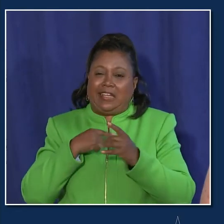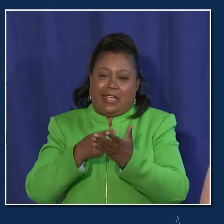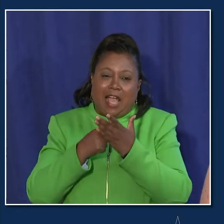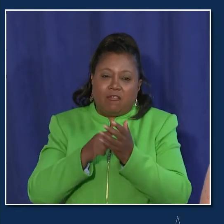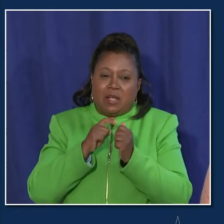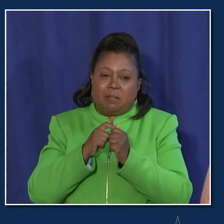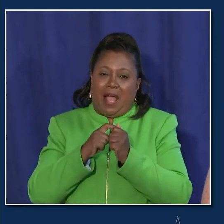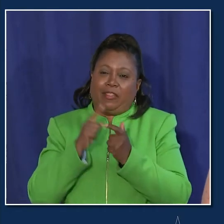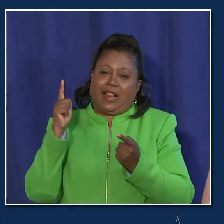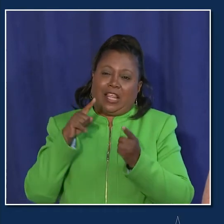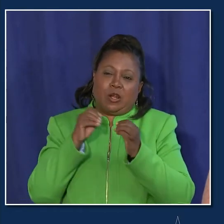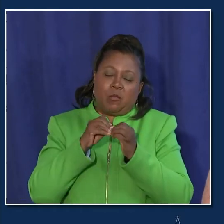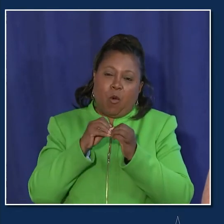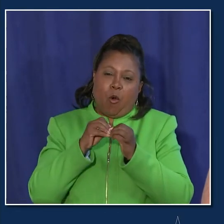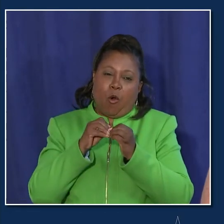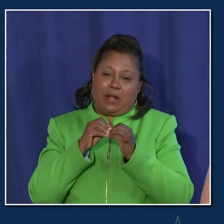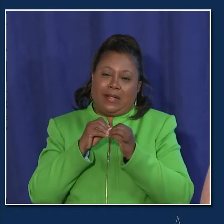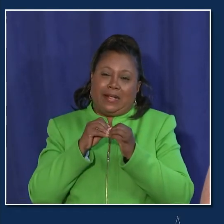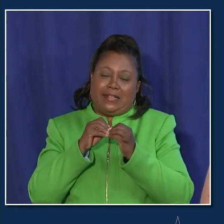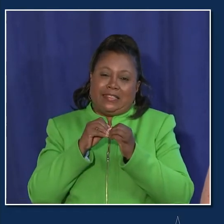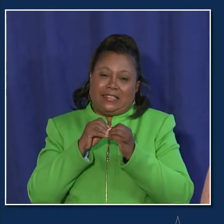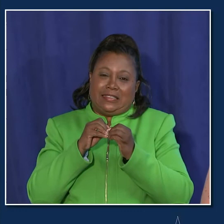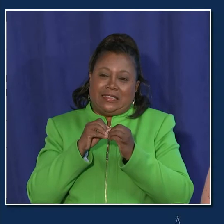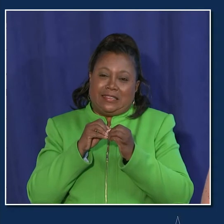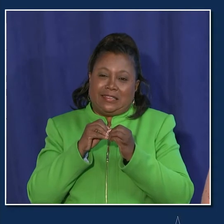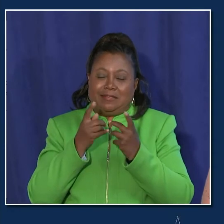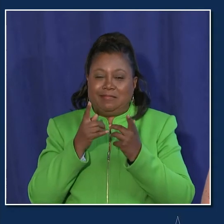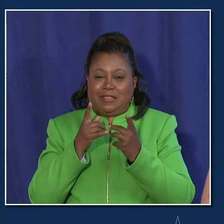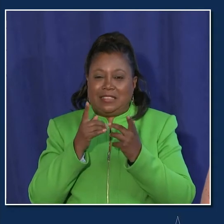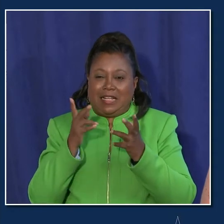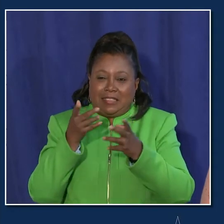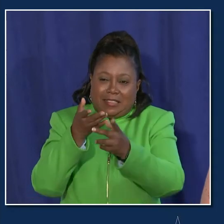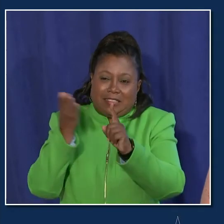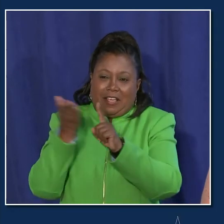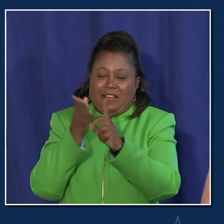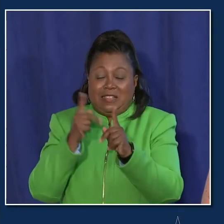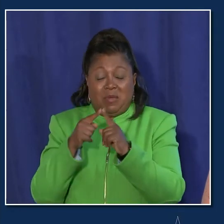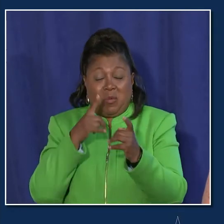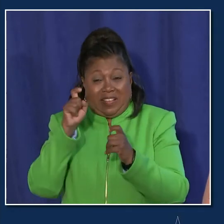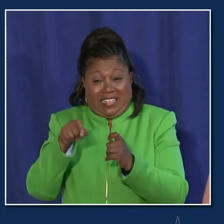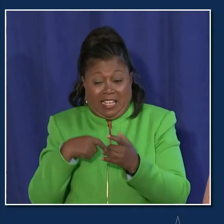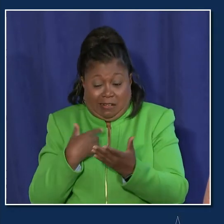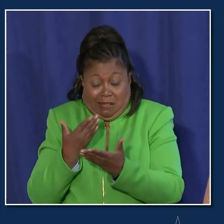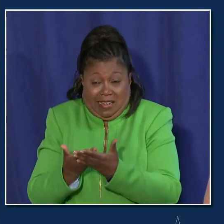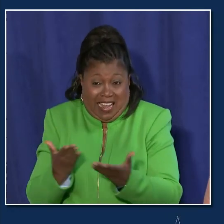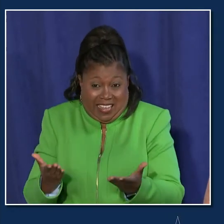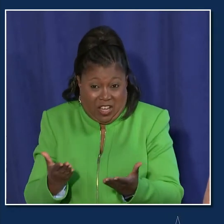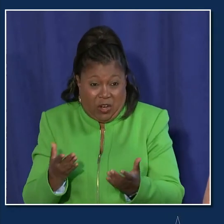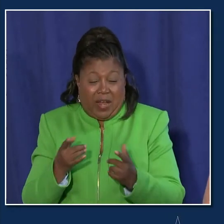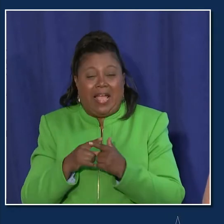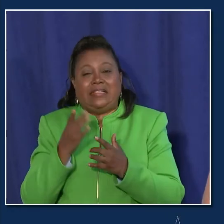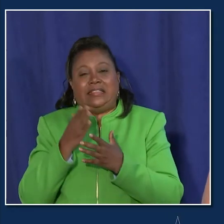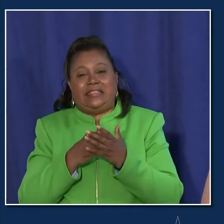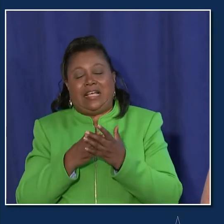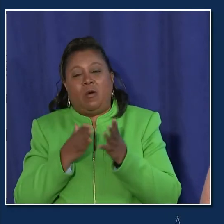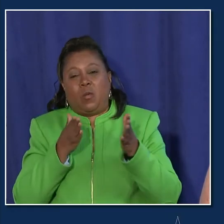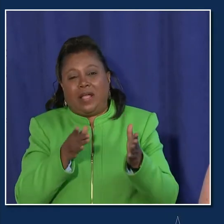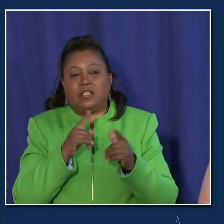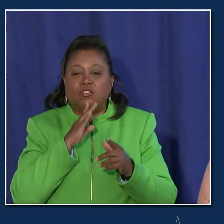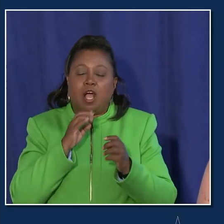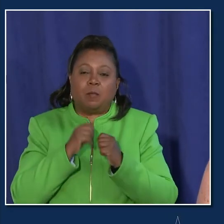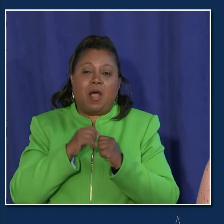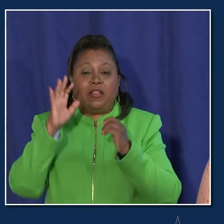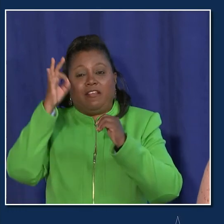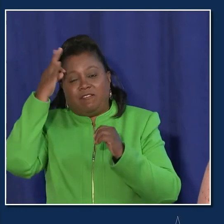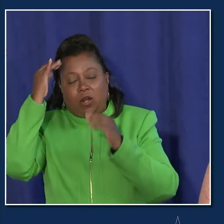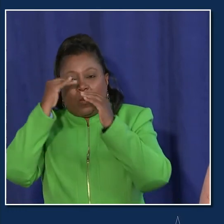conversations about a little more stick and a little less carrot to get people to get where they need to get here? In some pockets, there's talk of, on the